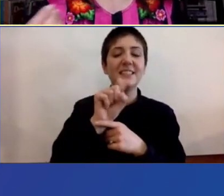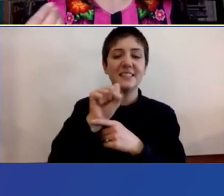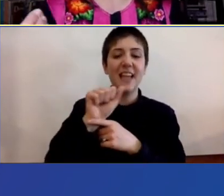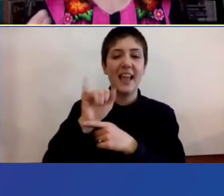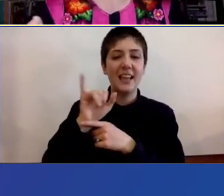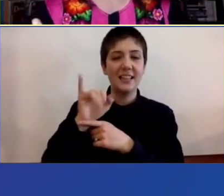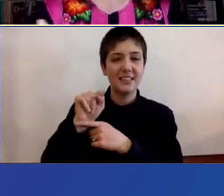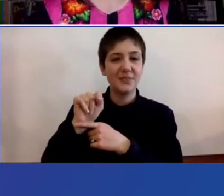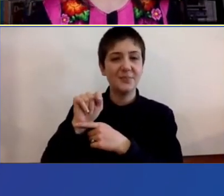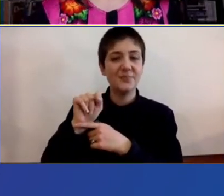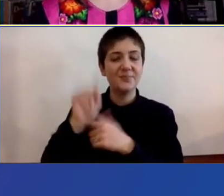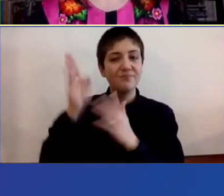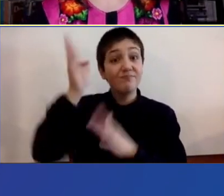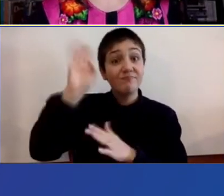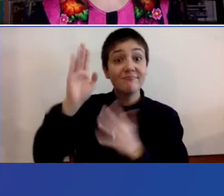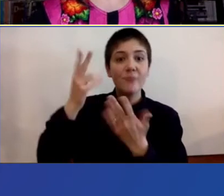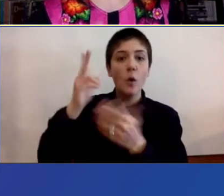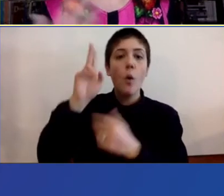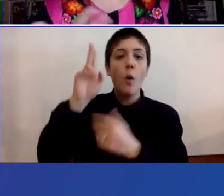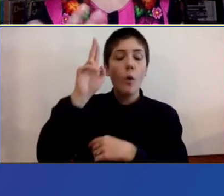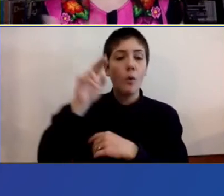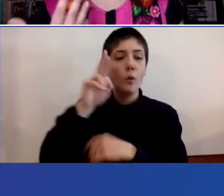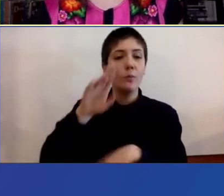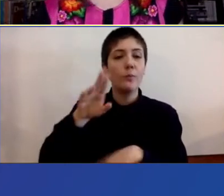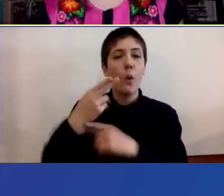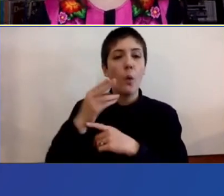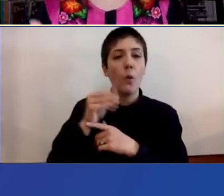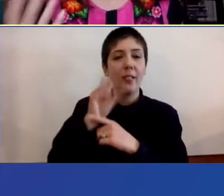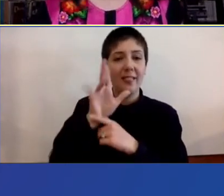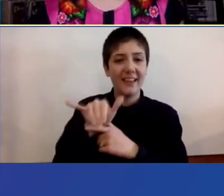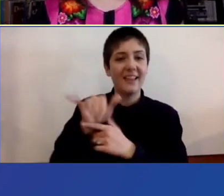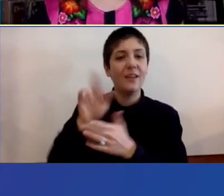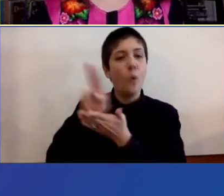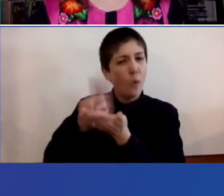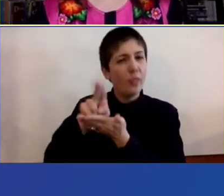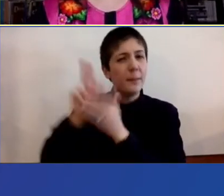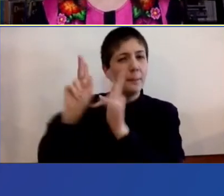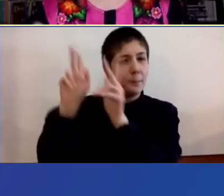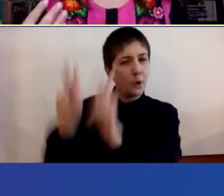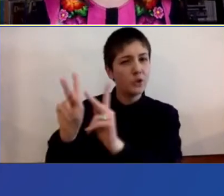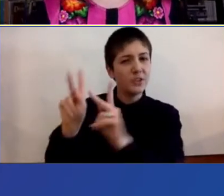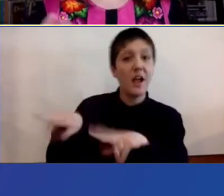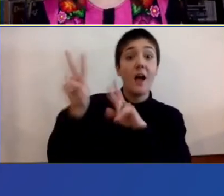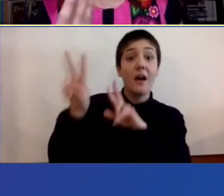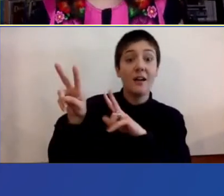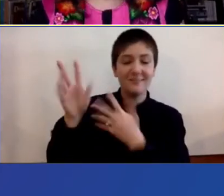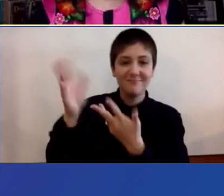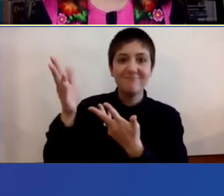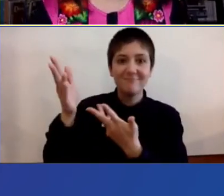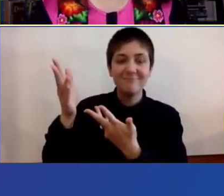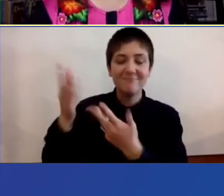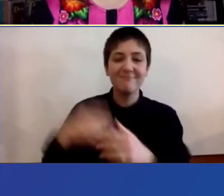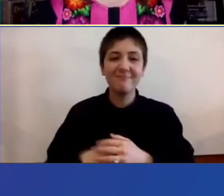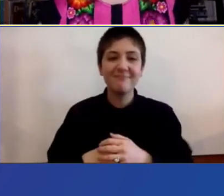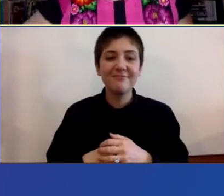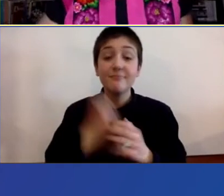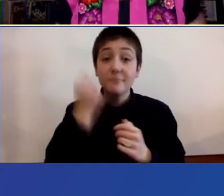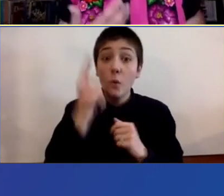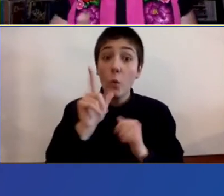close relationship to religion. And here in New York, most people who practice this style of dance do not even